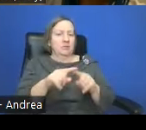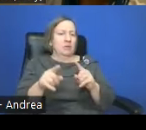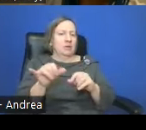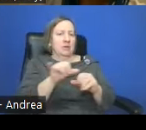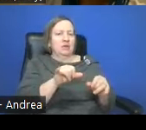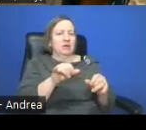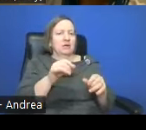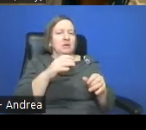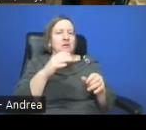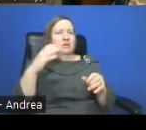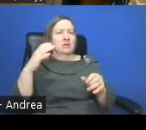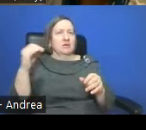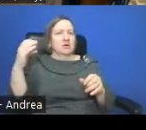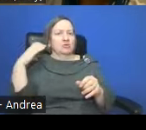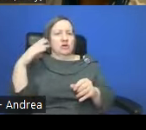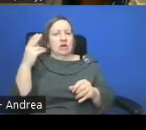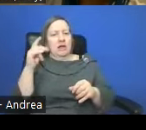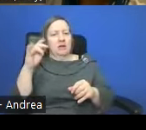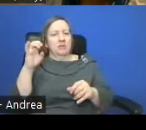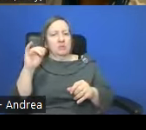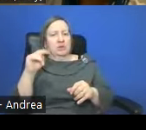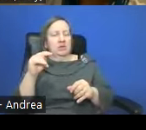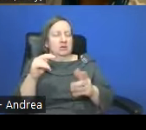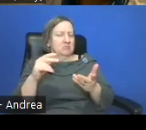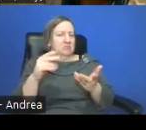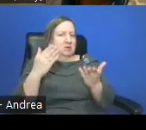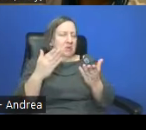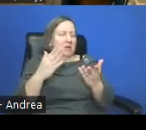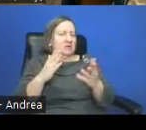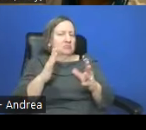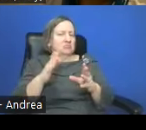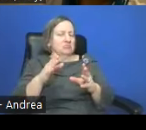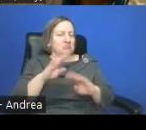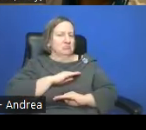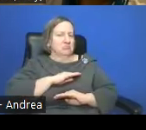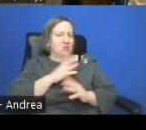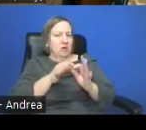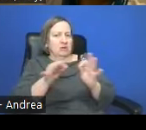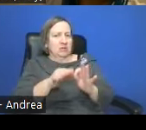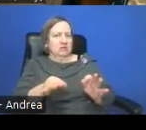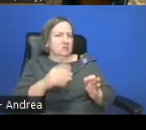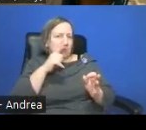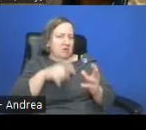Commissioner, Co-Chair Handelman said, it might already be in there, so that's totally fine if we don't want to add something as well. Very good.